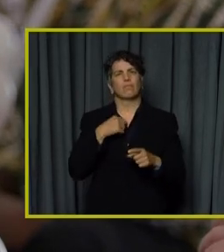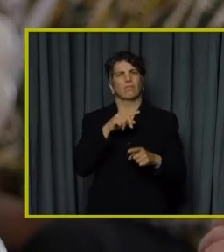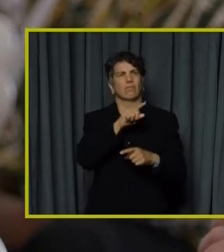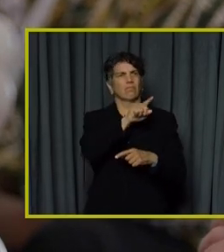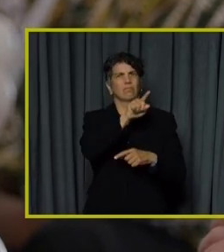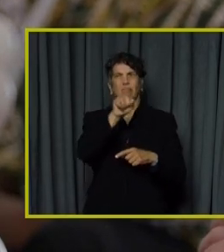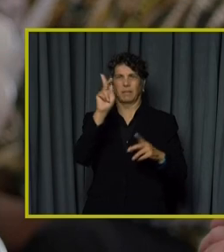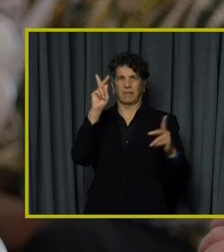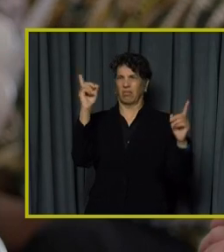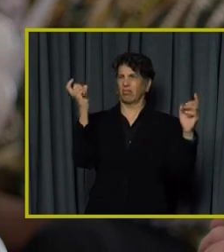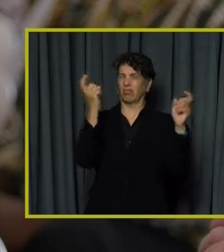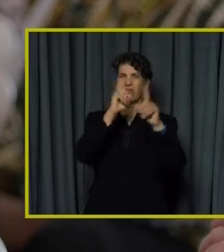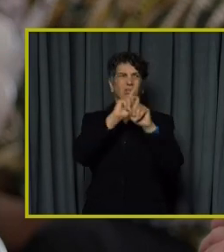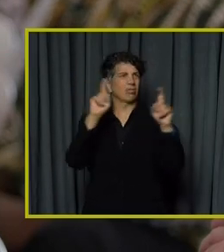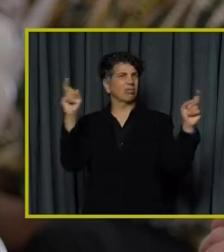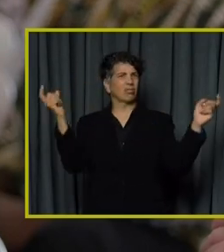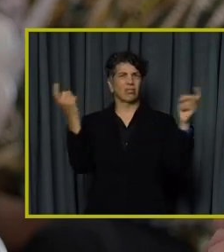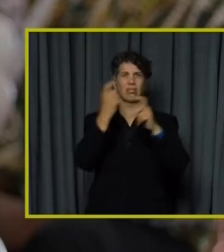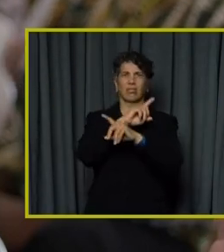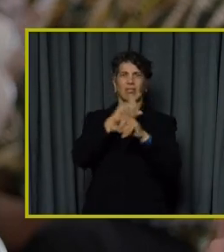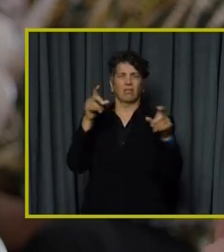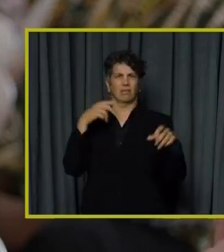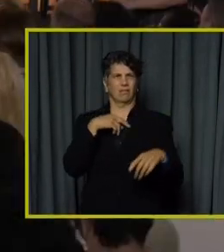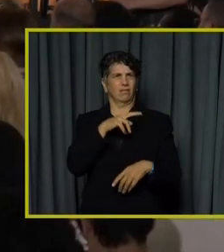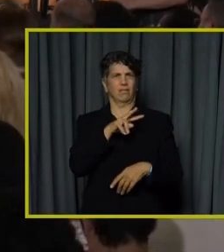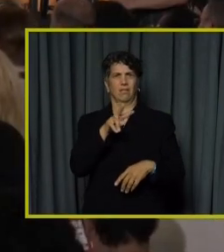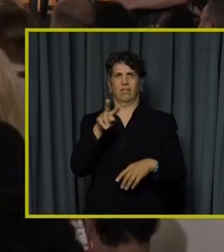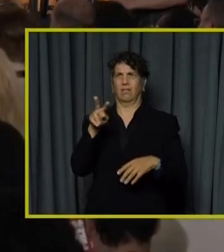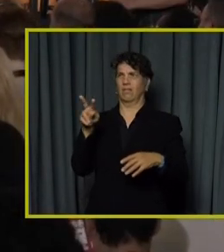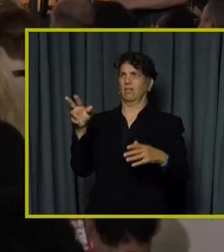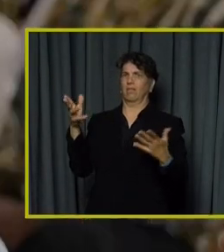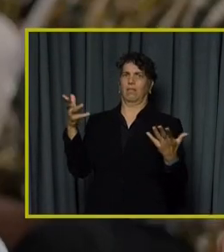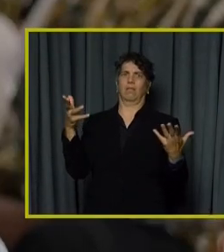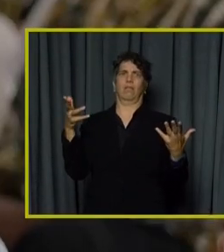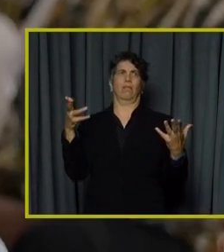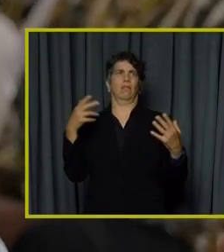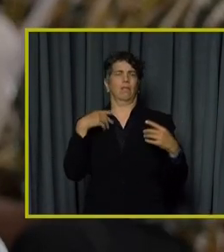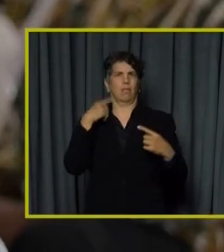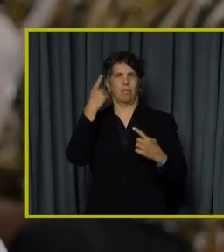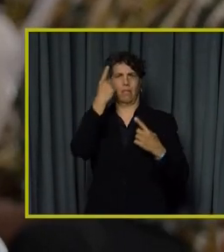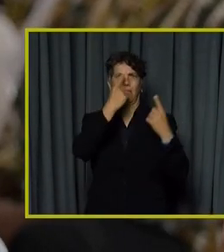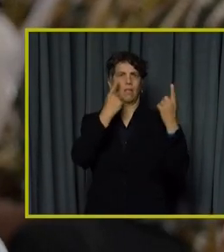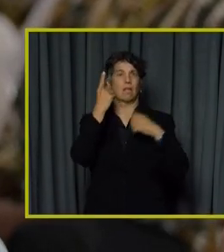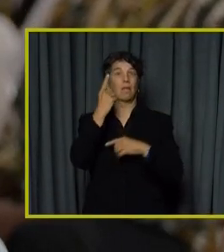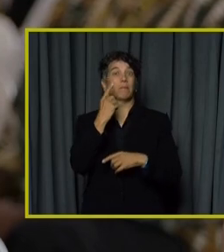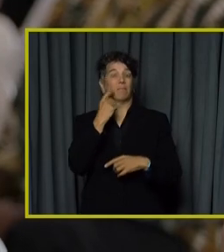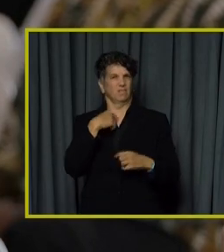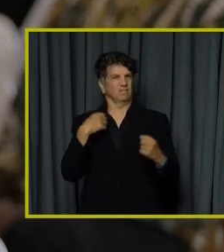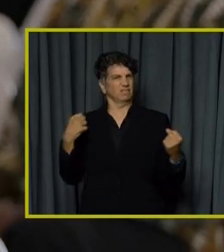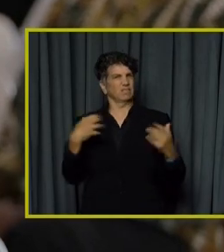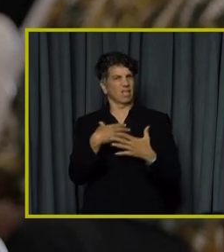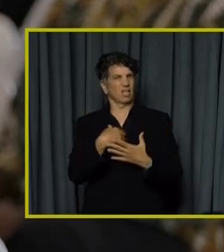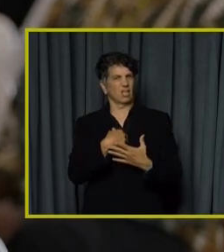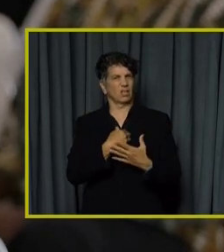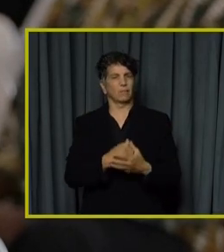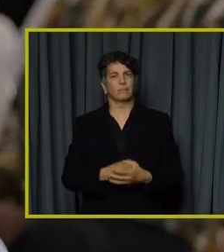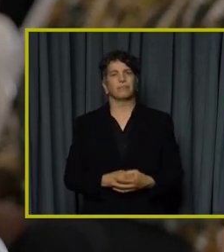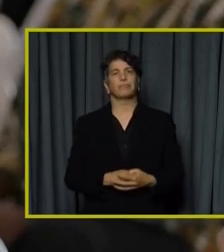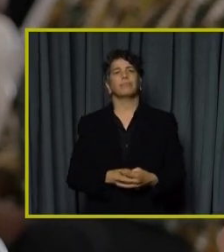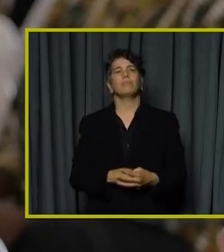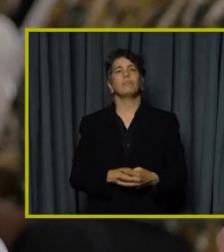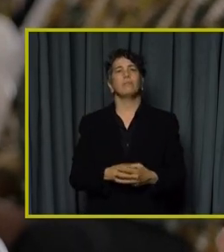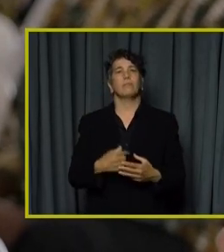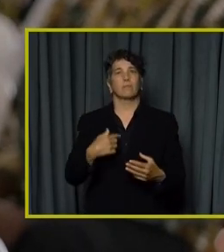movie, and almost falling down, and it scares me. So if you ask me what I'm fighting for my life and my